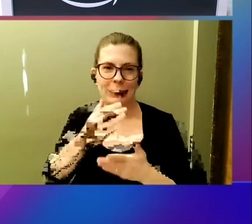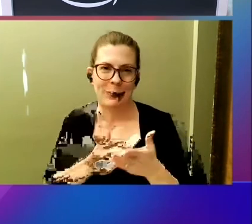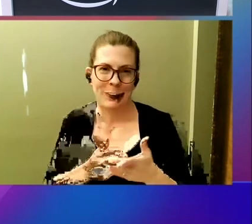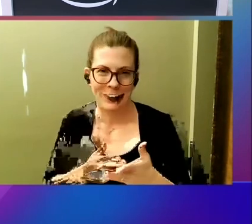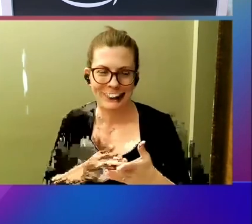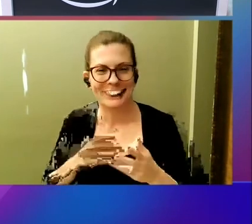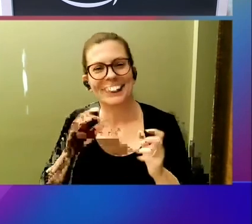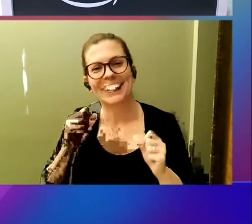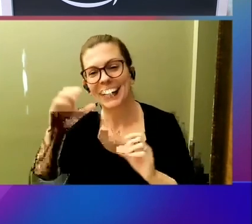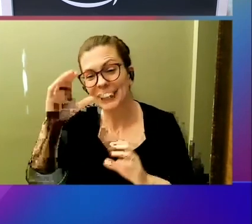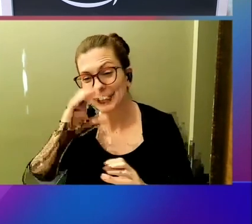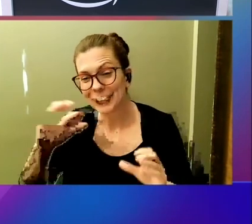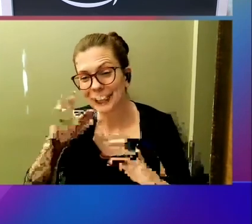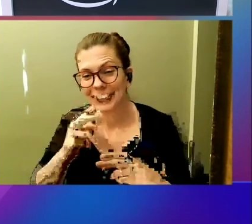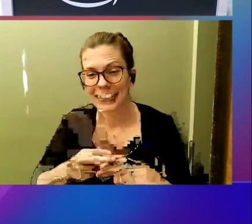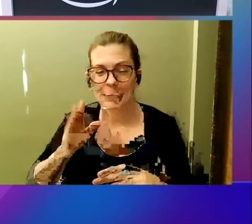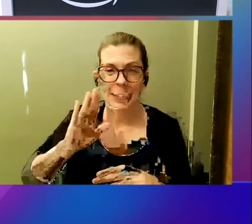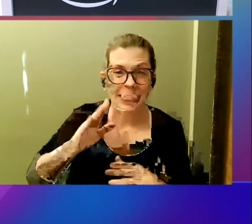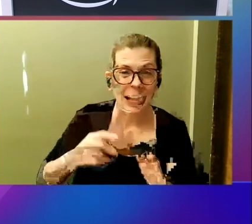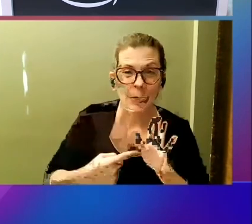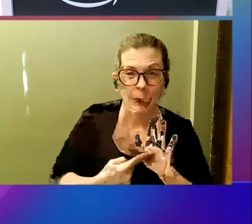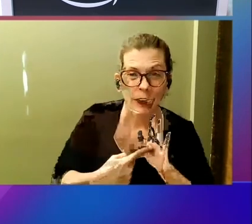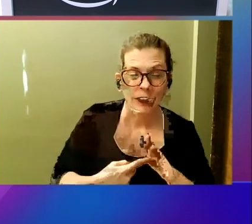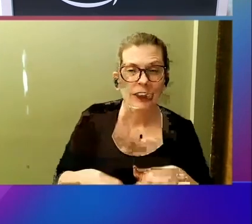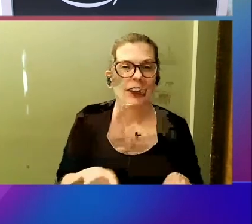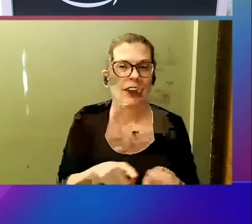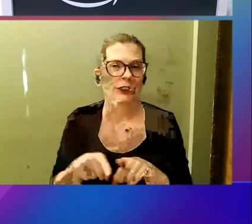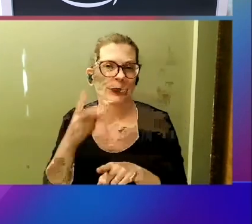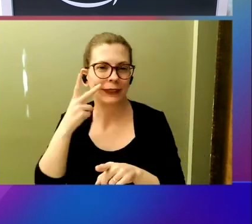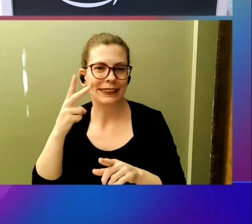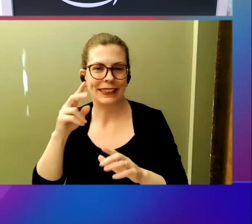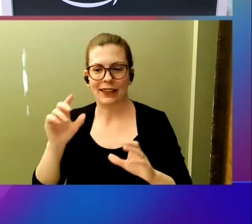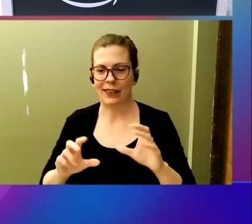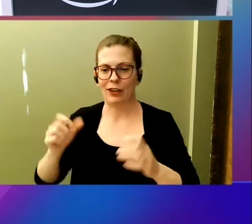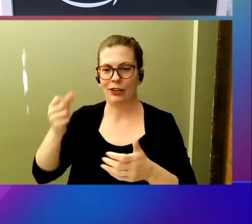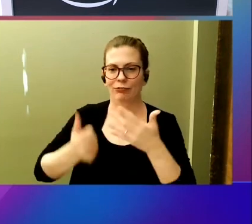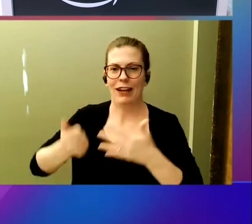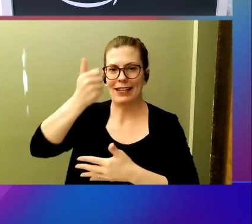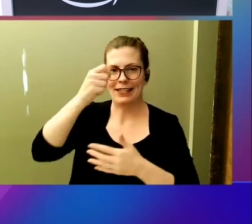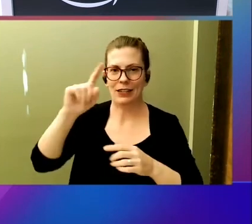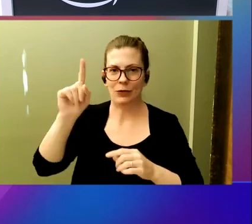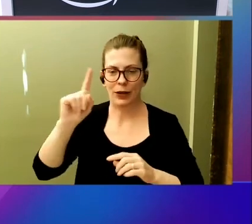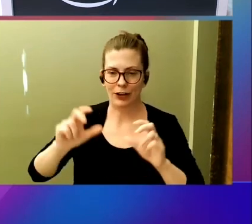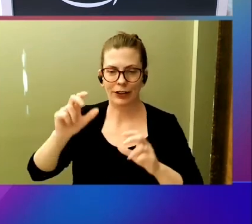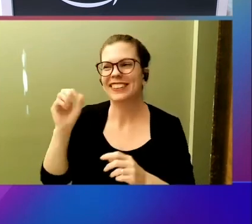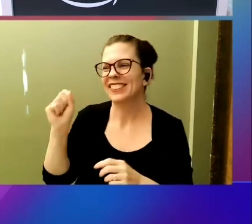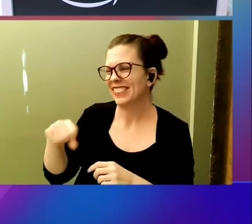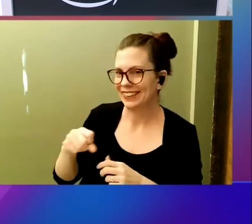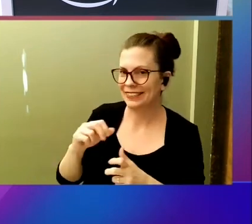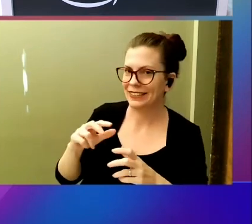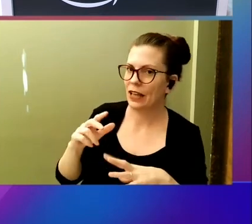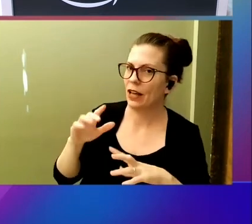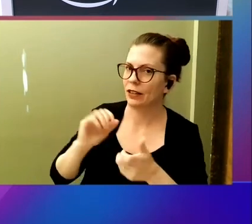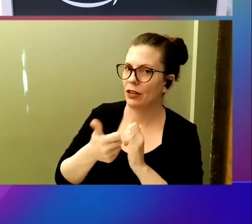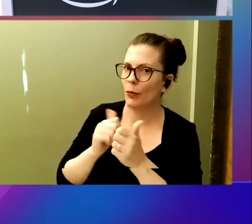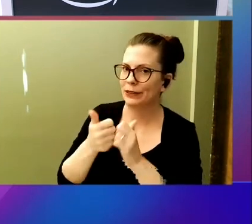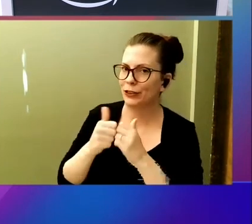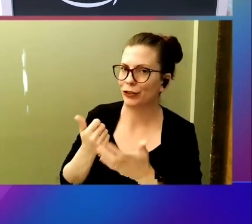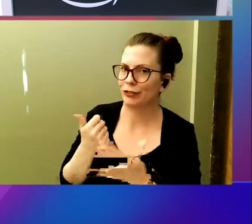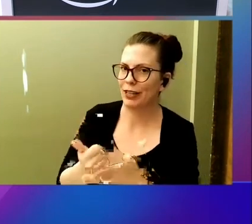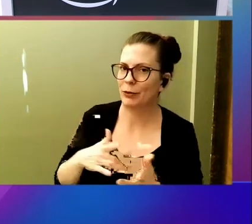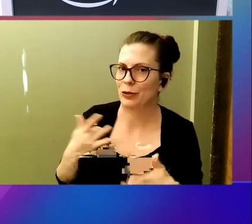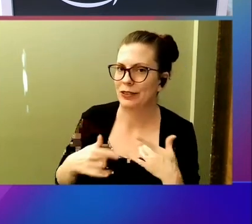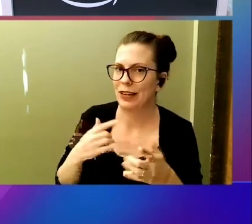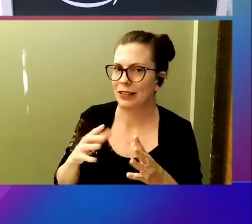name of the model and also see their ranking. Yeah, nothing like a competition to get you excited to learn more. Exactly. It's good to race